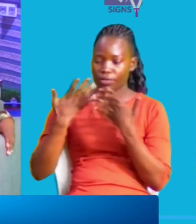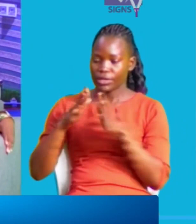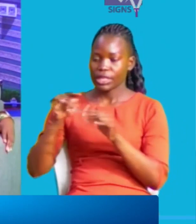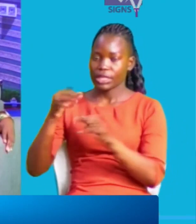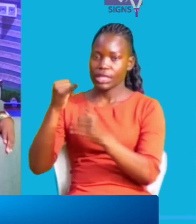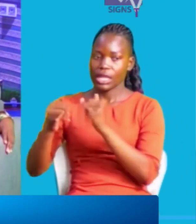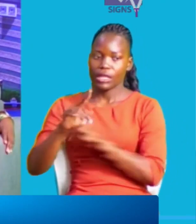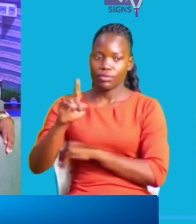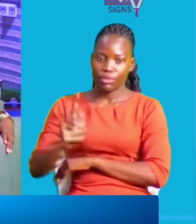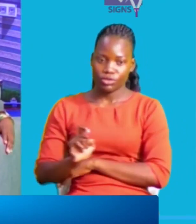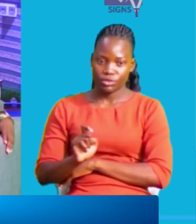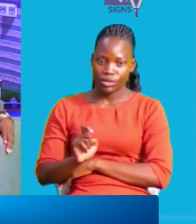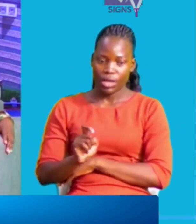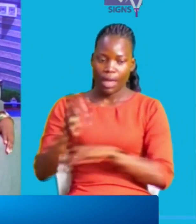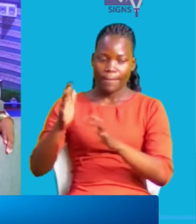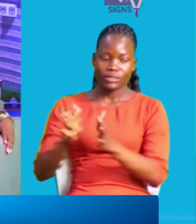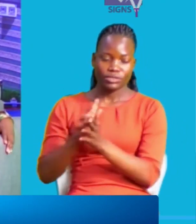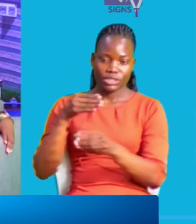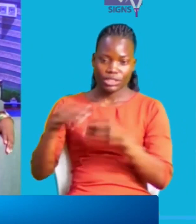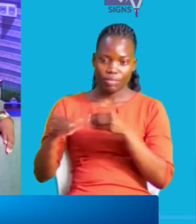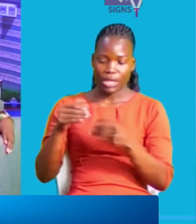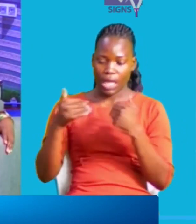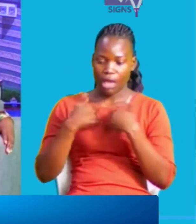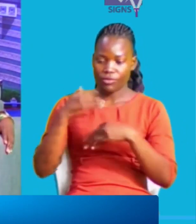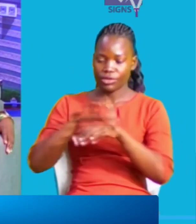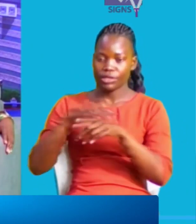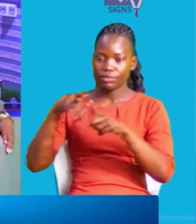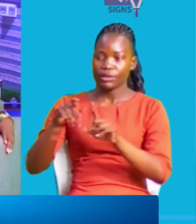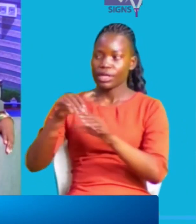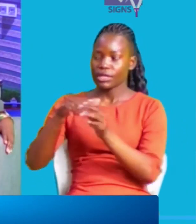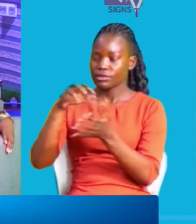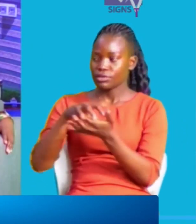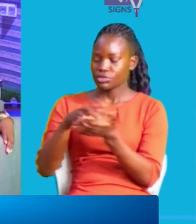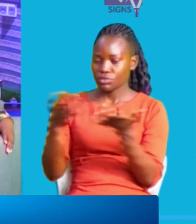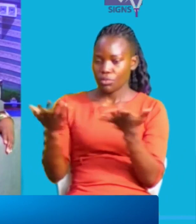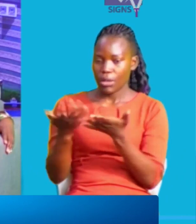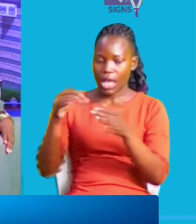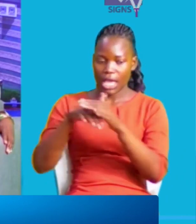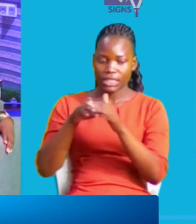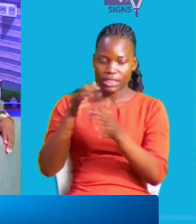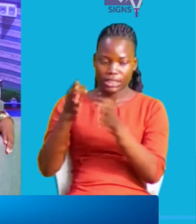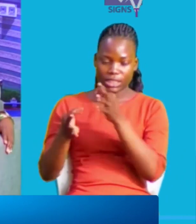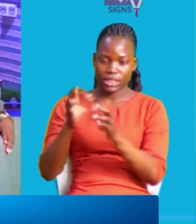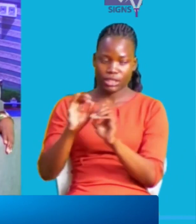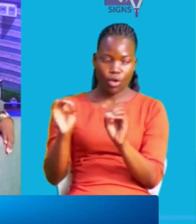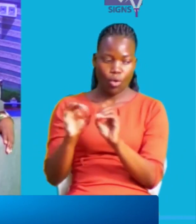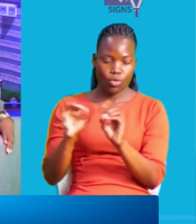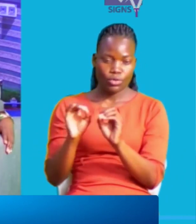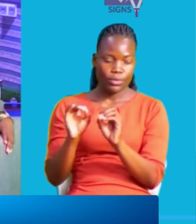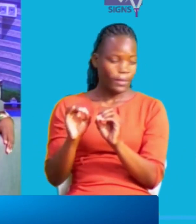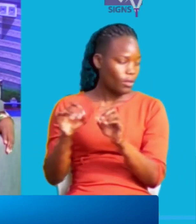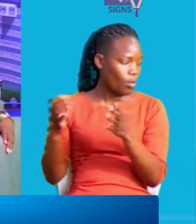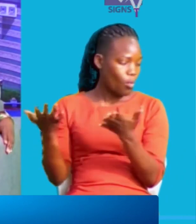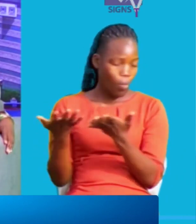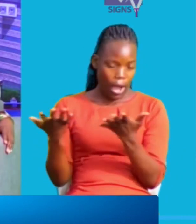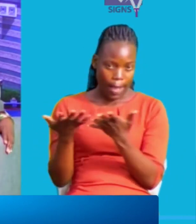question. Persons with disabilities have found themselves in situations where they have not accessed justice, where their property has